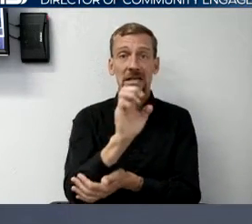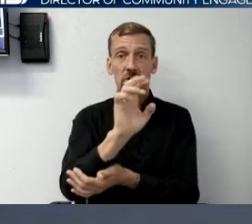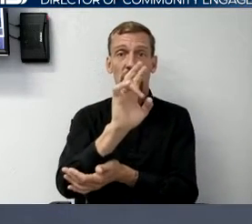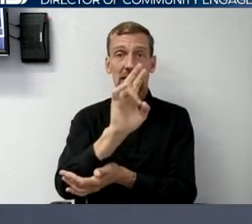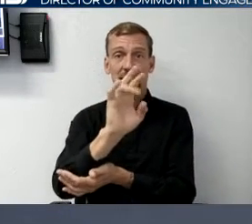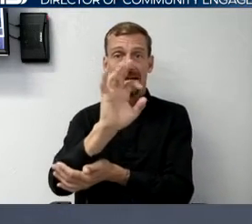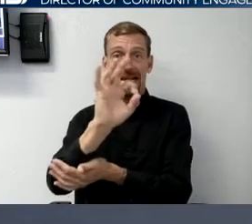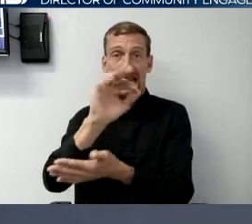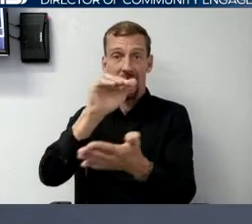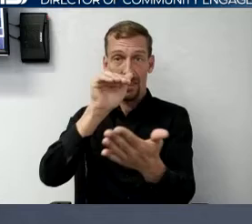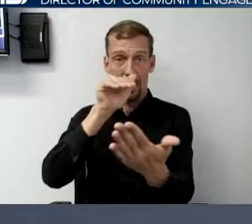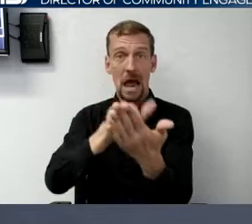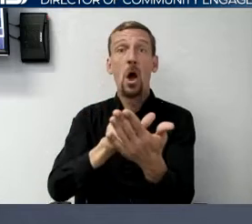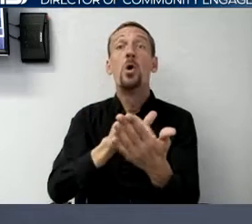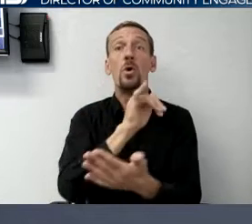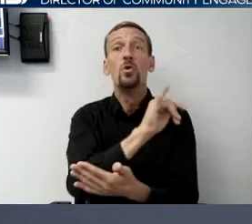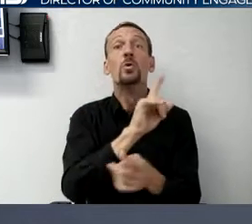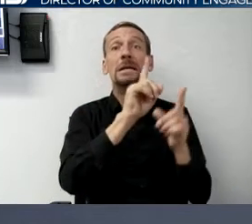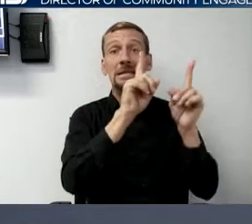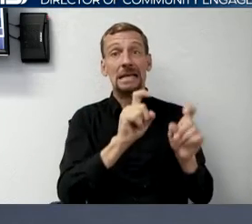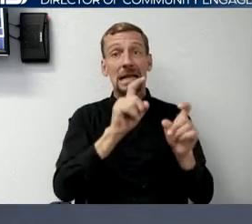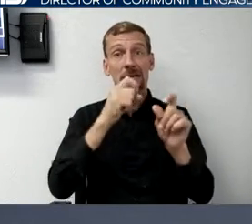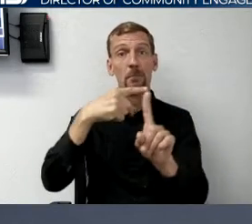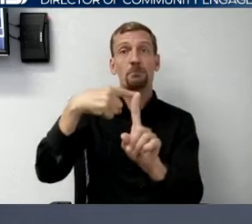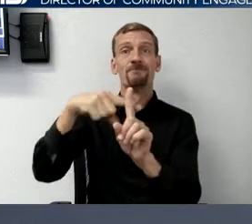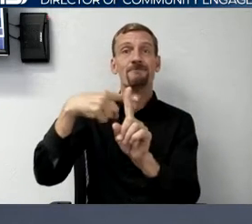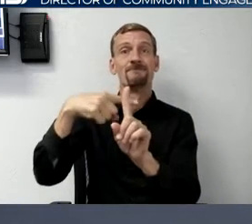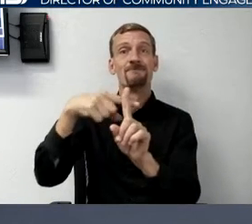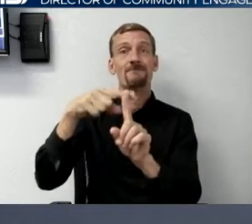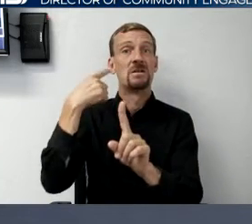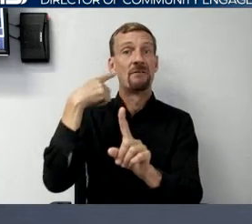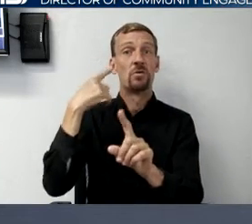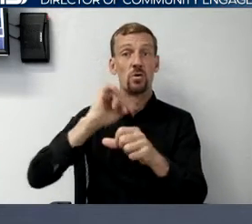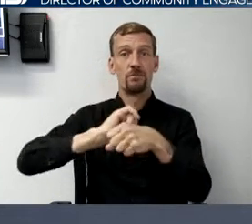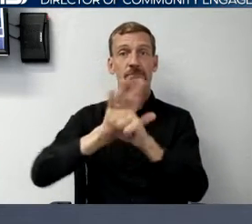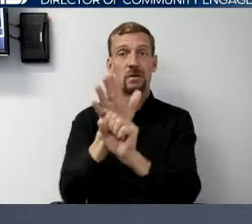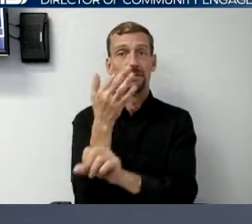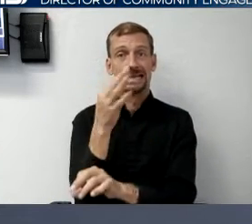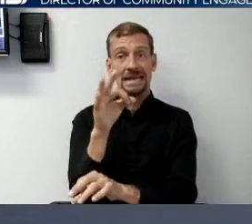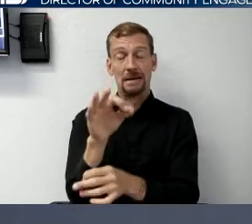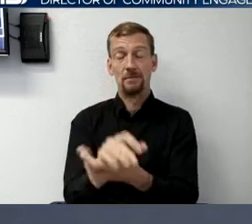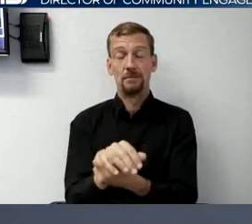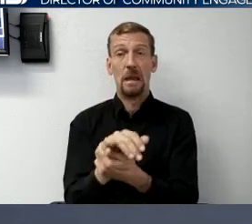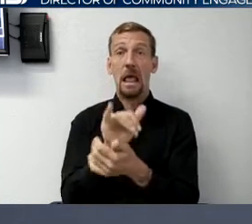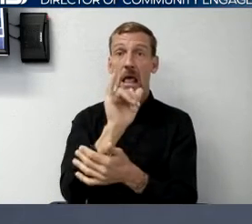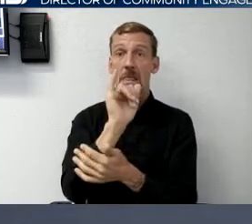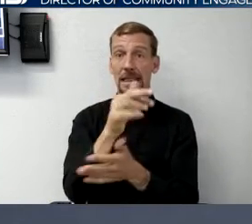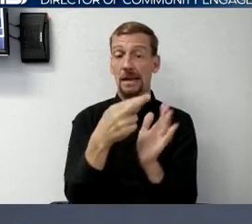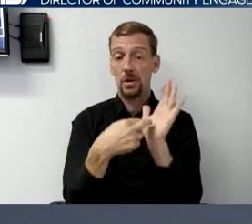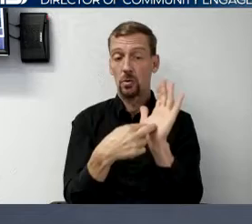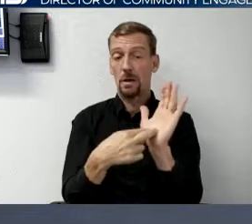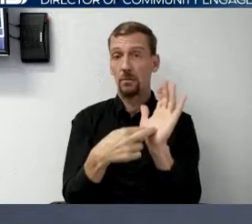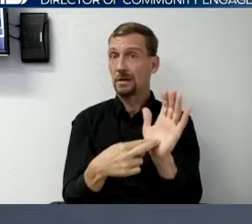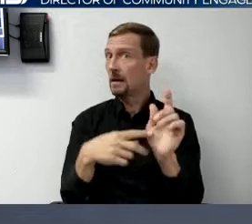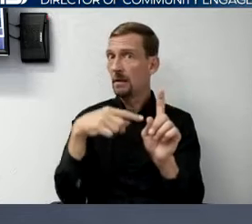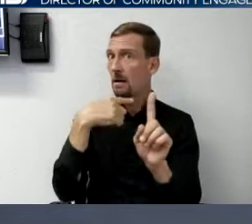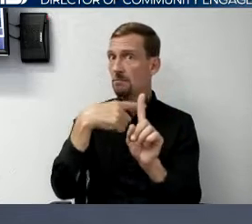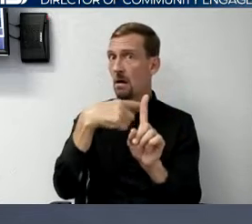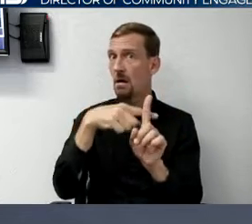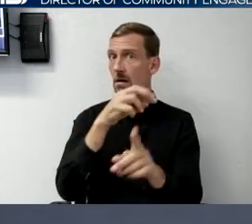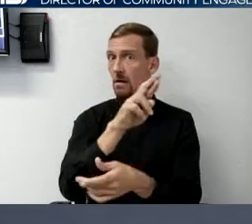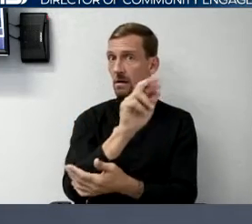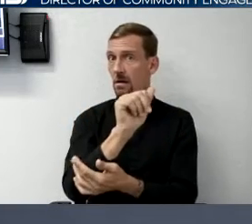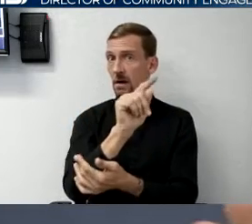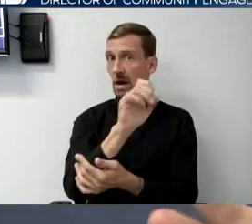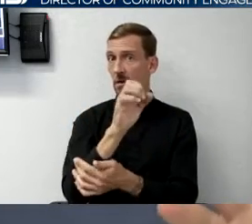679,000 of those tests were positive for COVID-19. which represents then a positivity